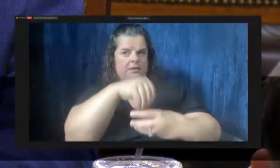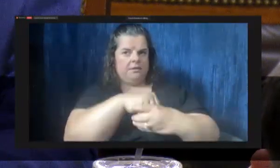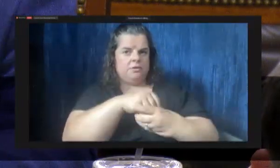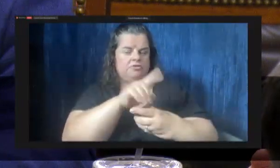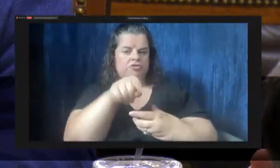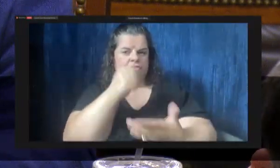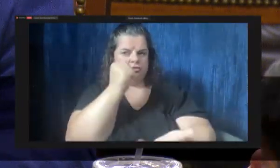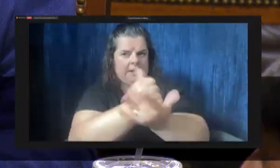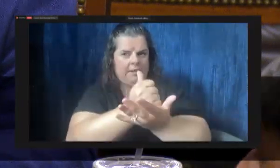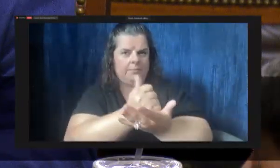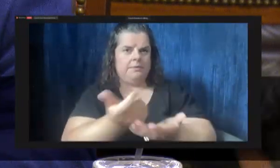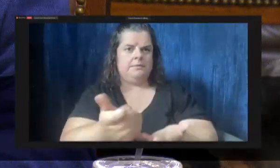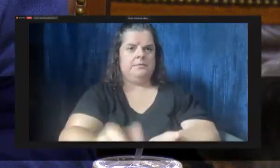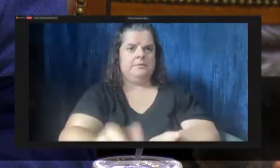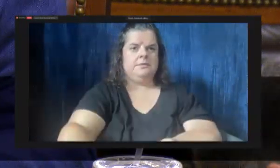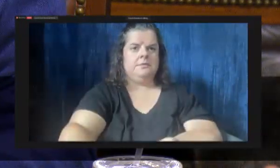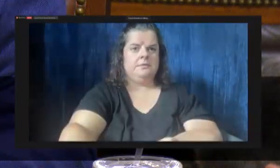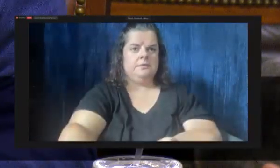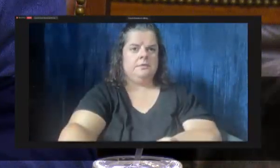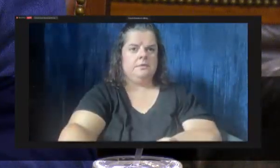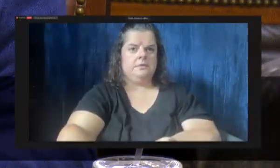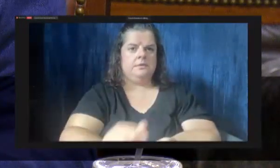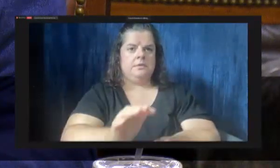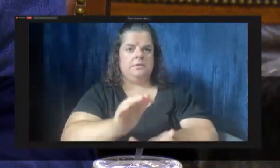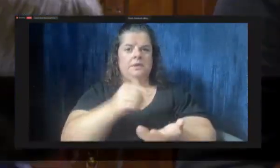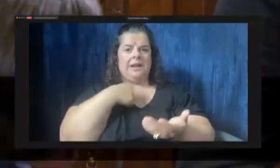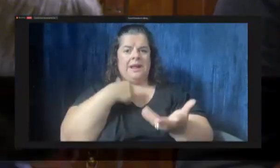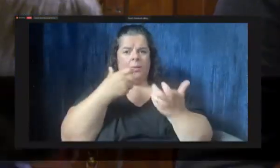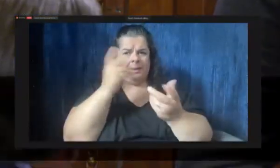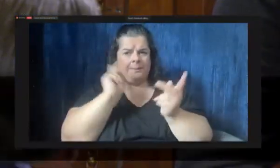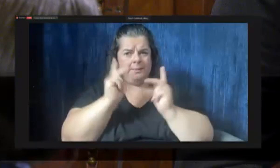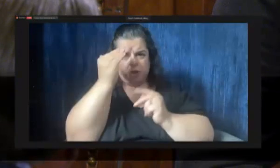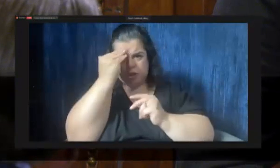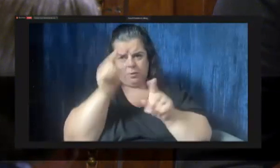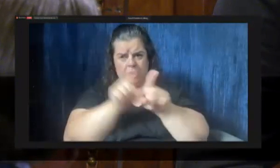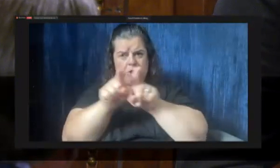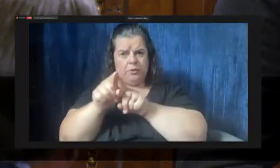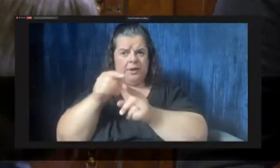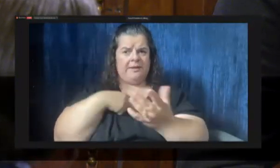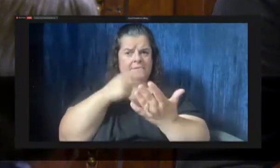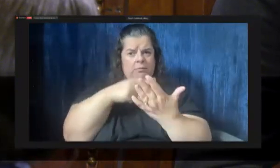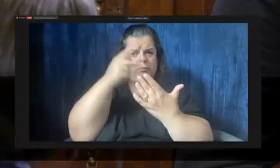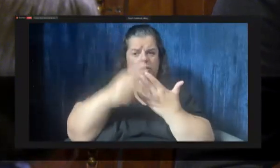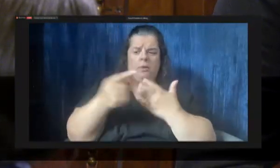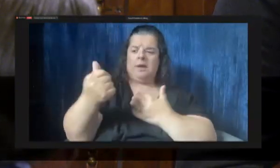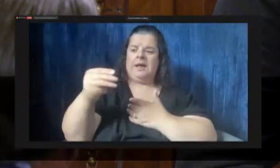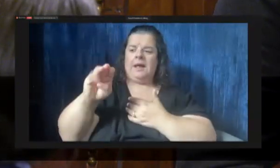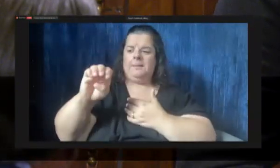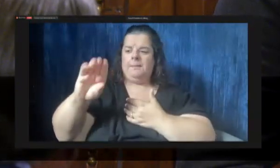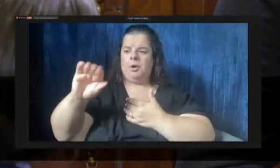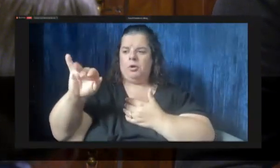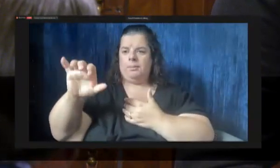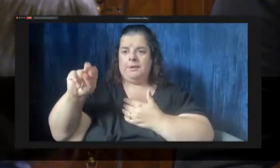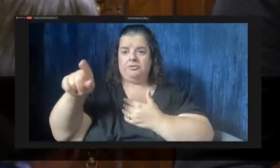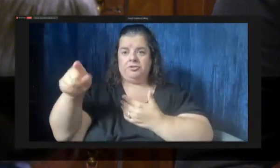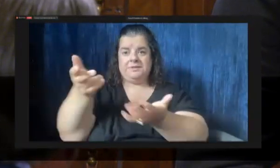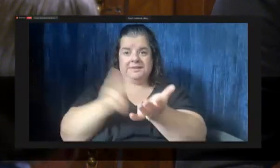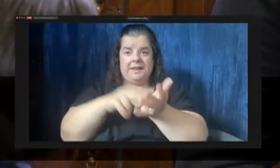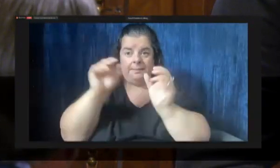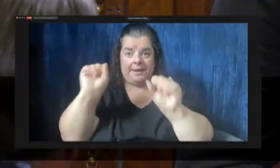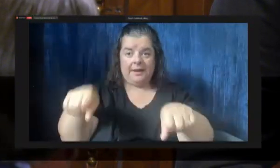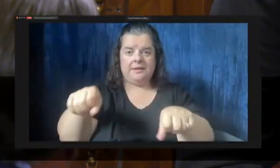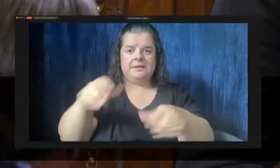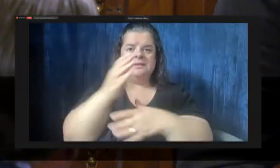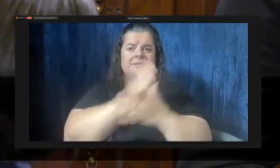reason. Not only for their own sake. I want to let people know, too, there is also a program that the Game Commission does where you can sign up if you, because some